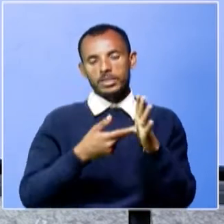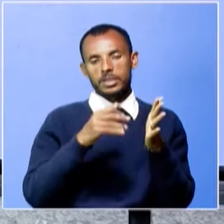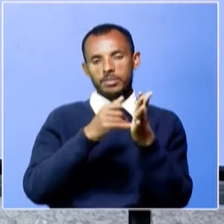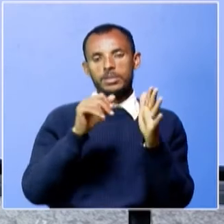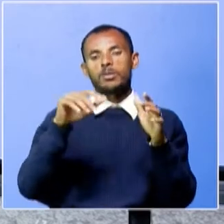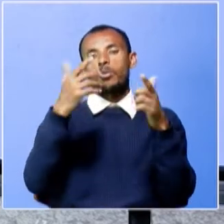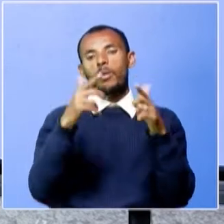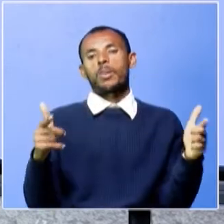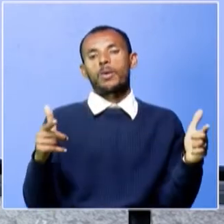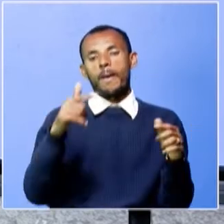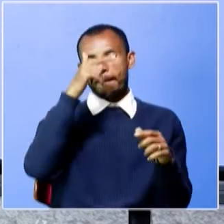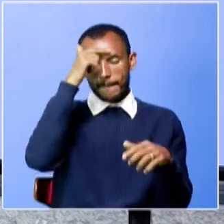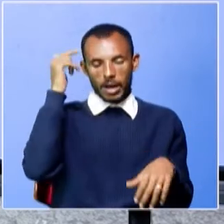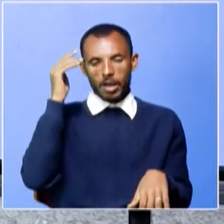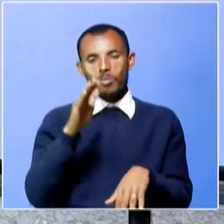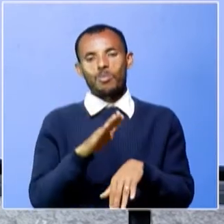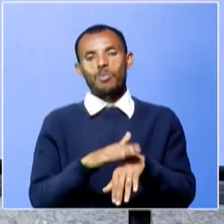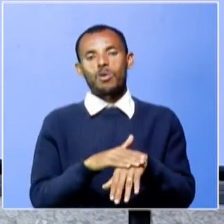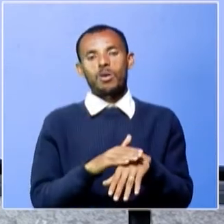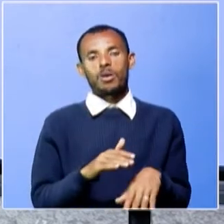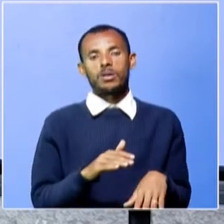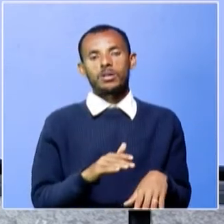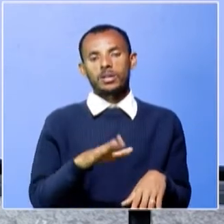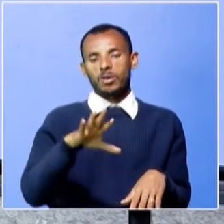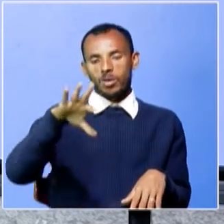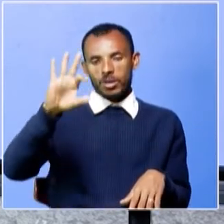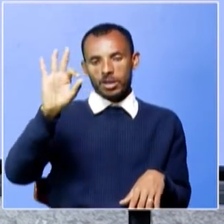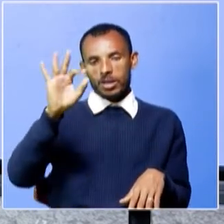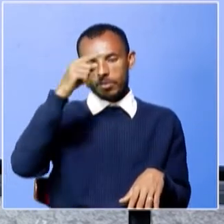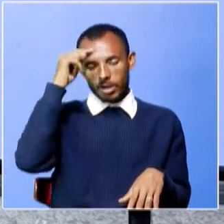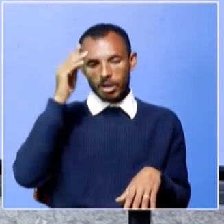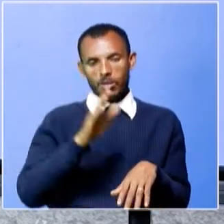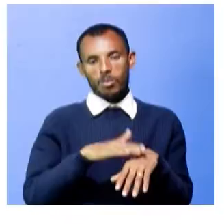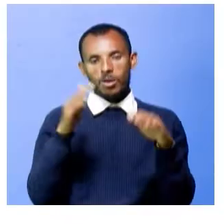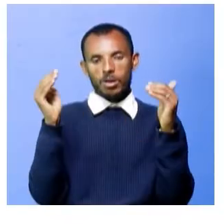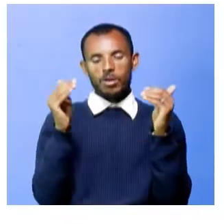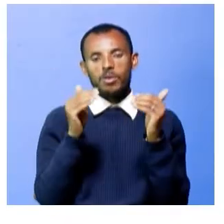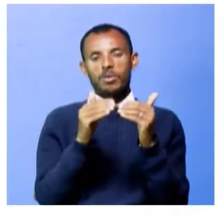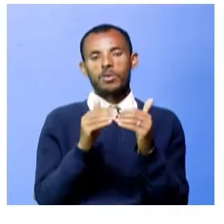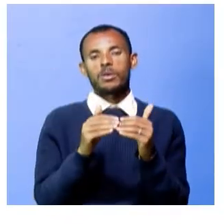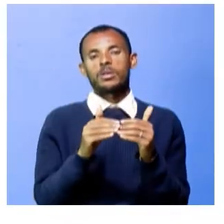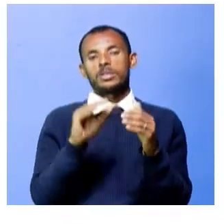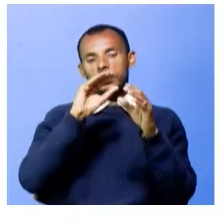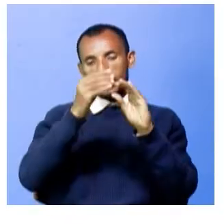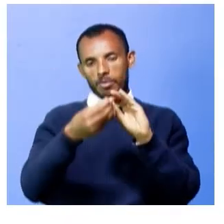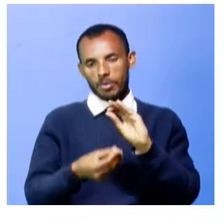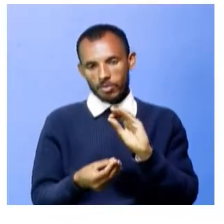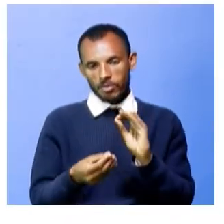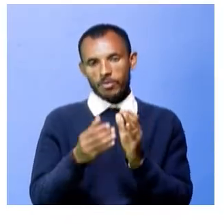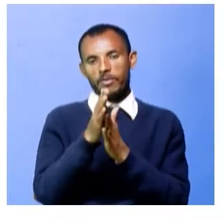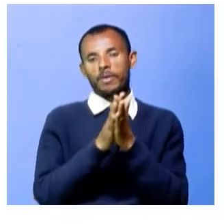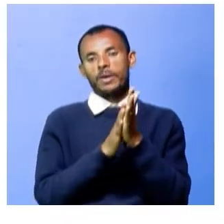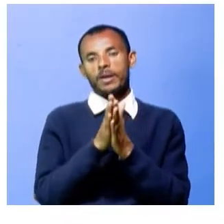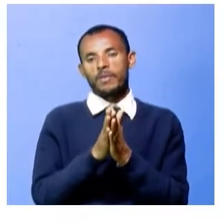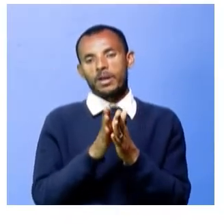probability of black ball. So the probability of obtaining black ball is equal to the number of favorable